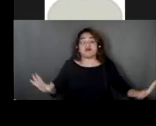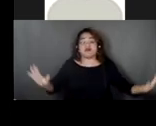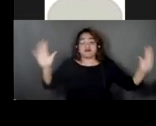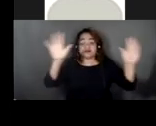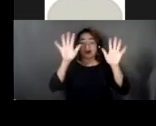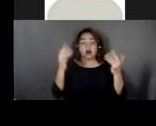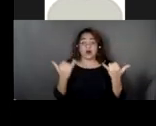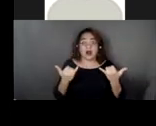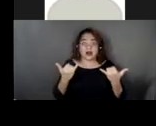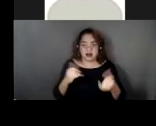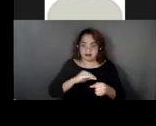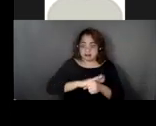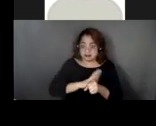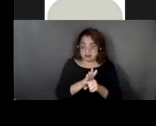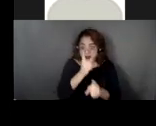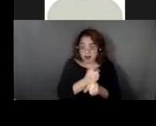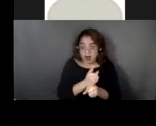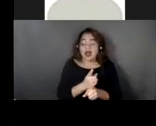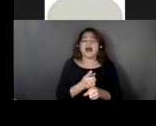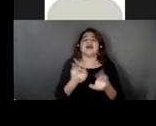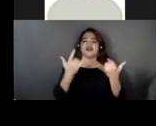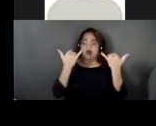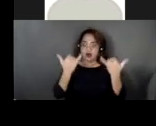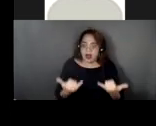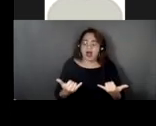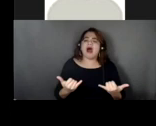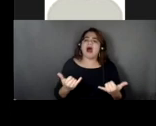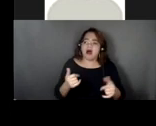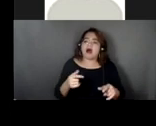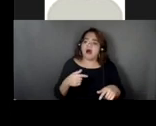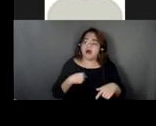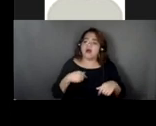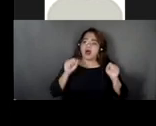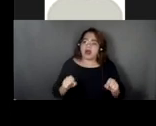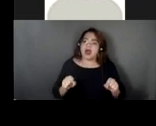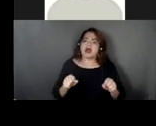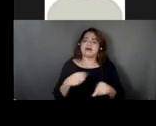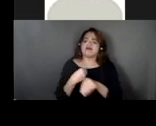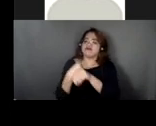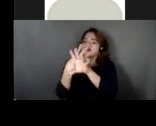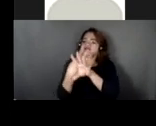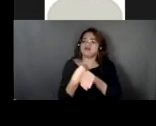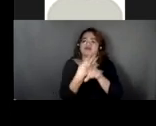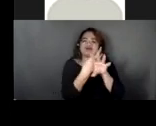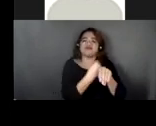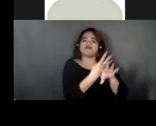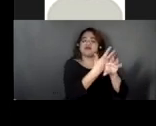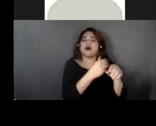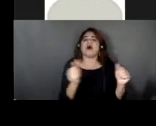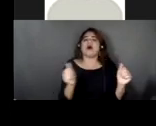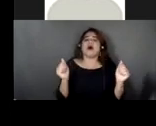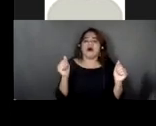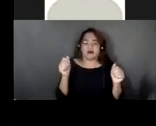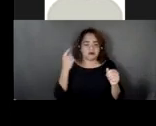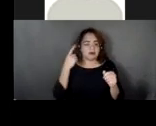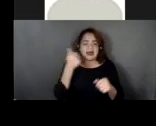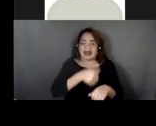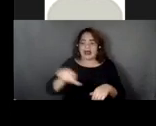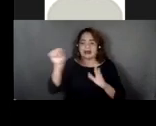see folks even who are out of state, but we do anticipate there may be some licensure restrictions that come back into